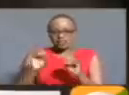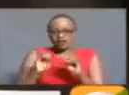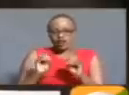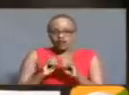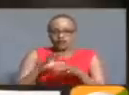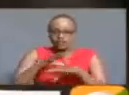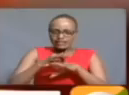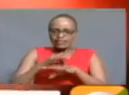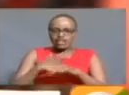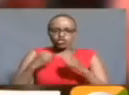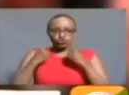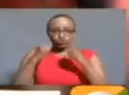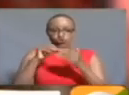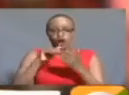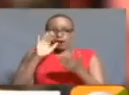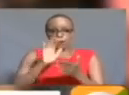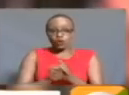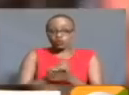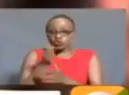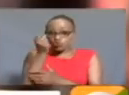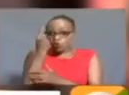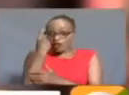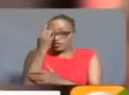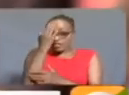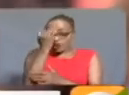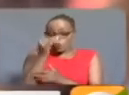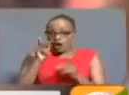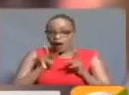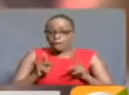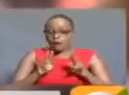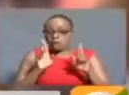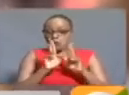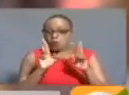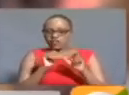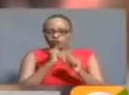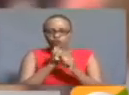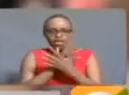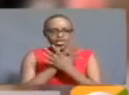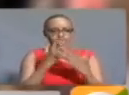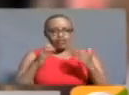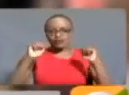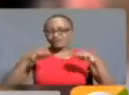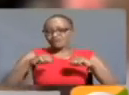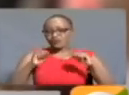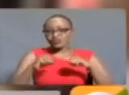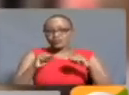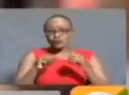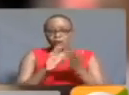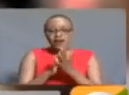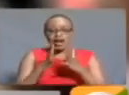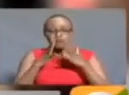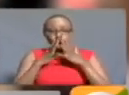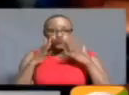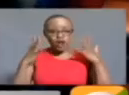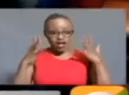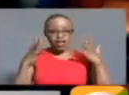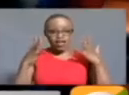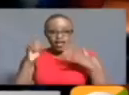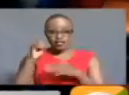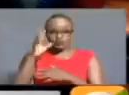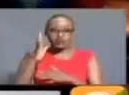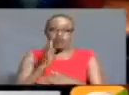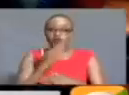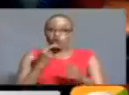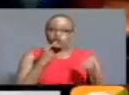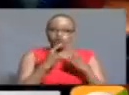even tighter. Ili kufahamu ni kwa nini watu wako tayari kufanya chochote kile ili kuwa na rangi ya thao,